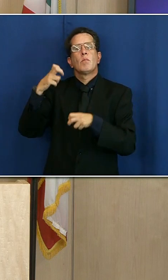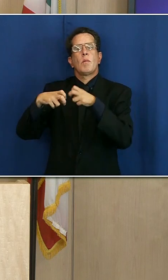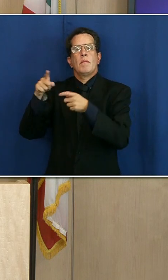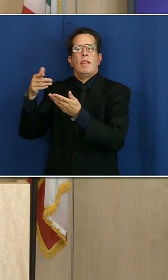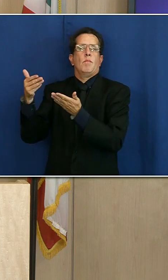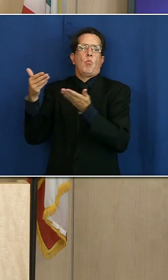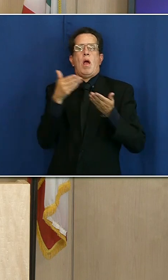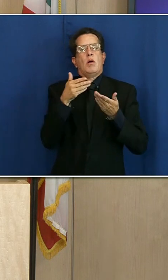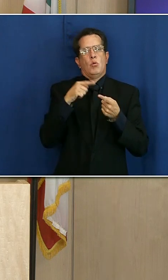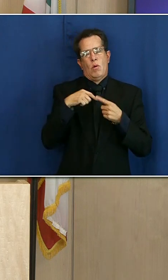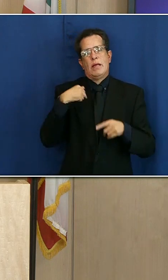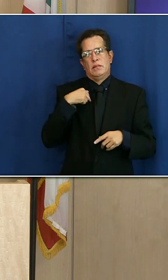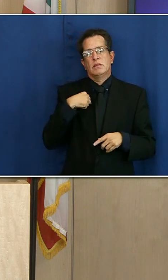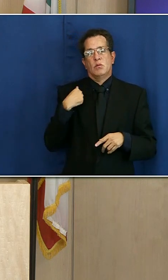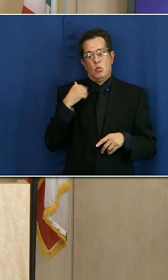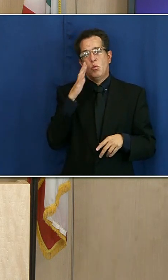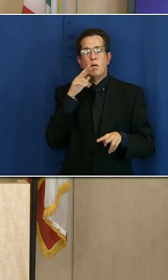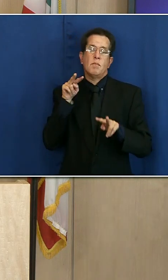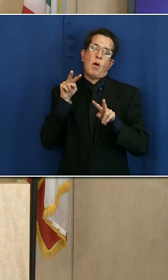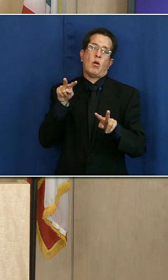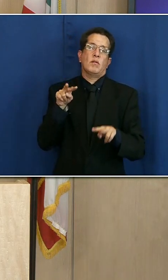our attention. Thank you.